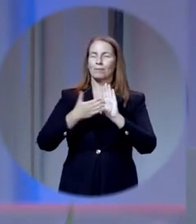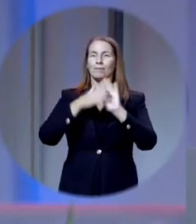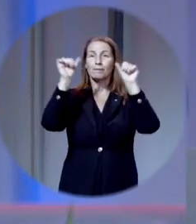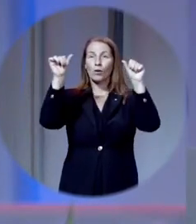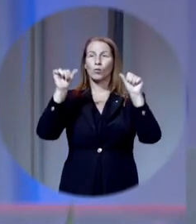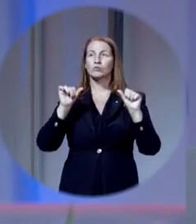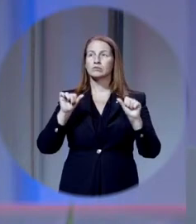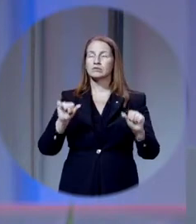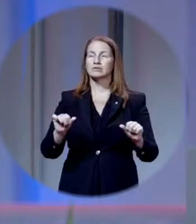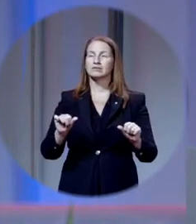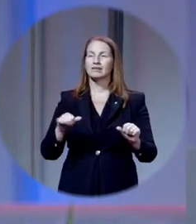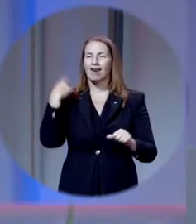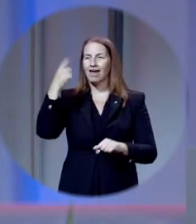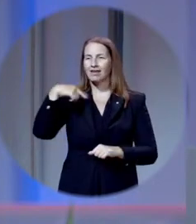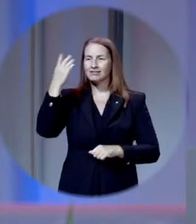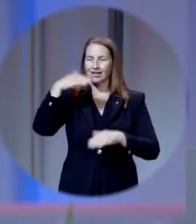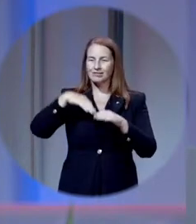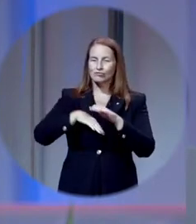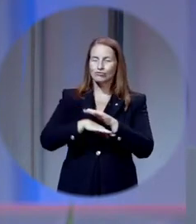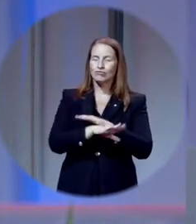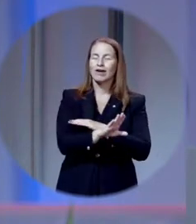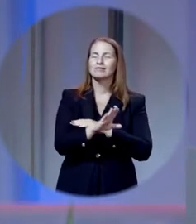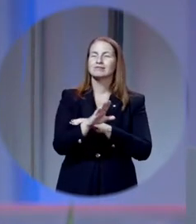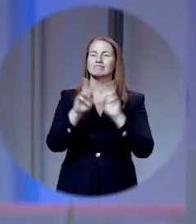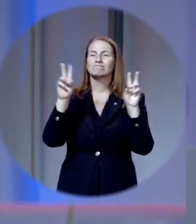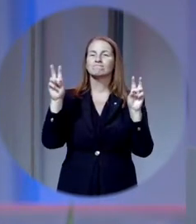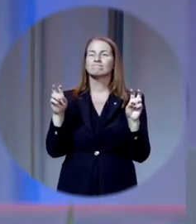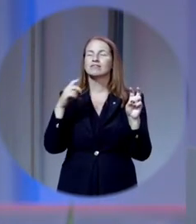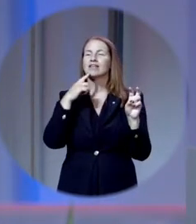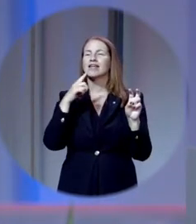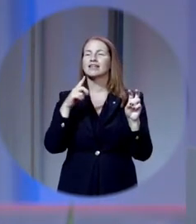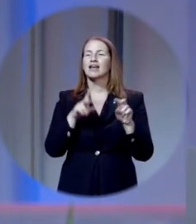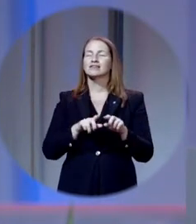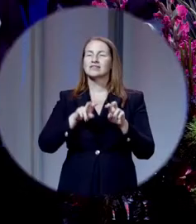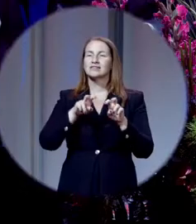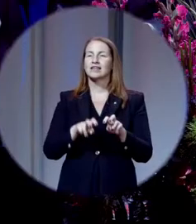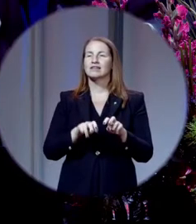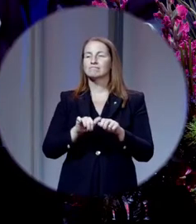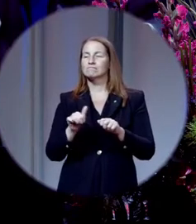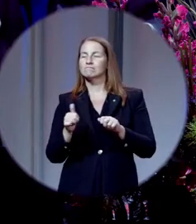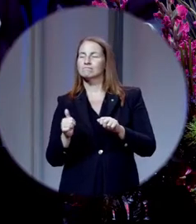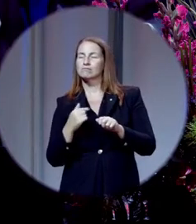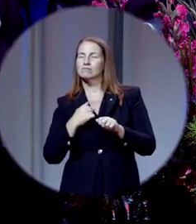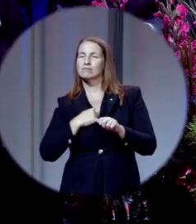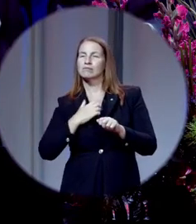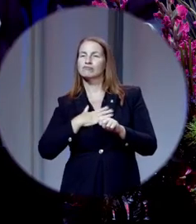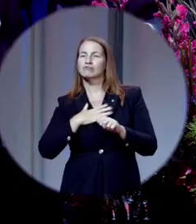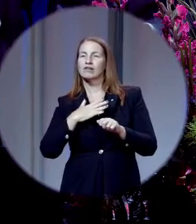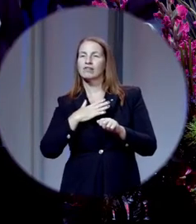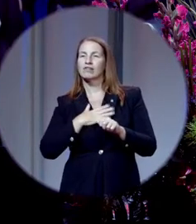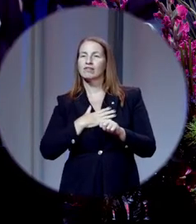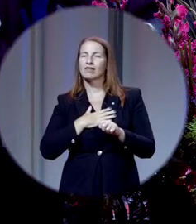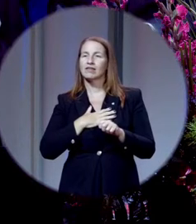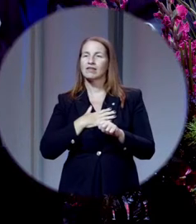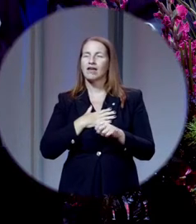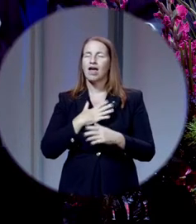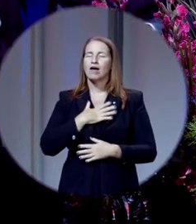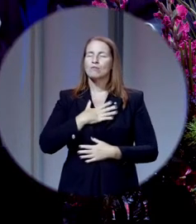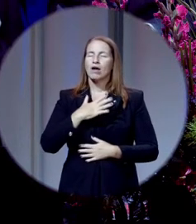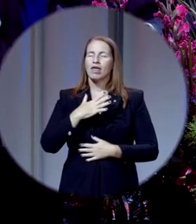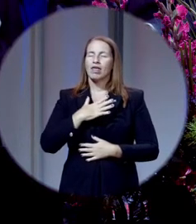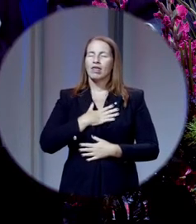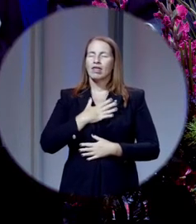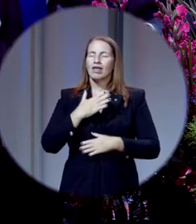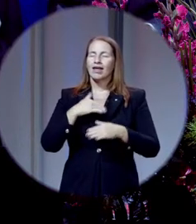to sit alongside and feel me breathe. A breath in crisis, the